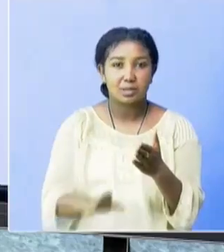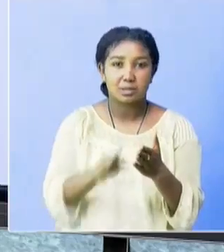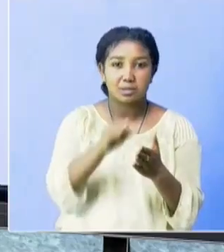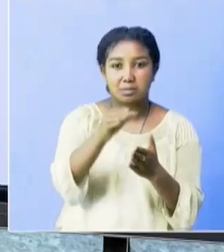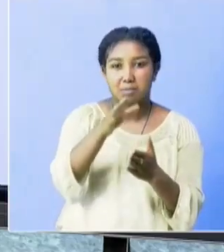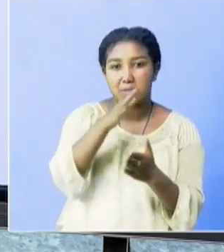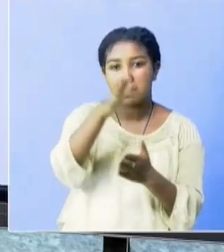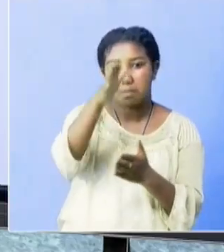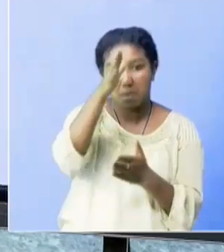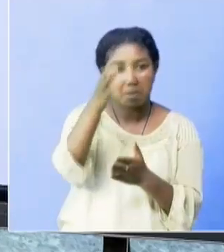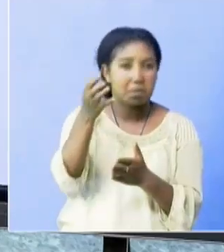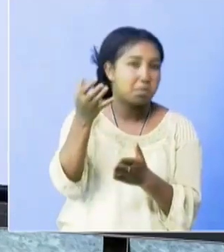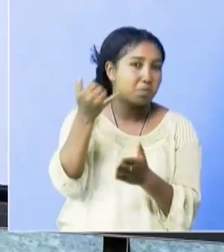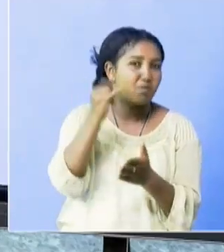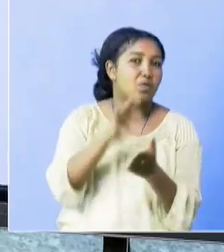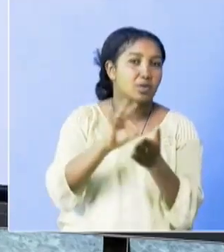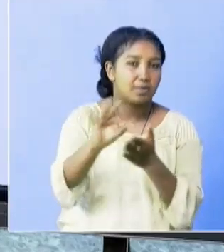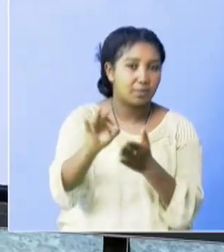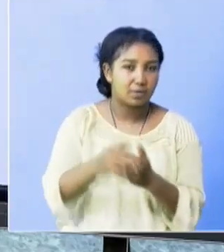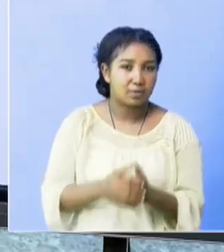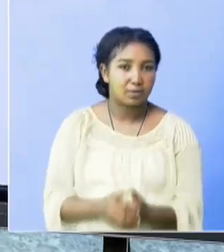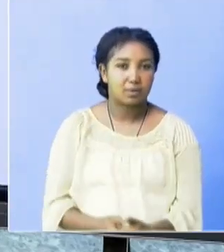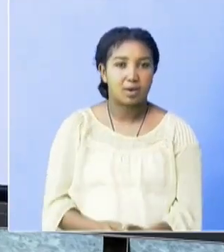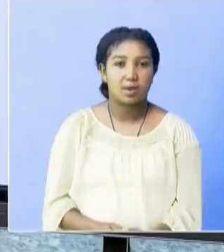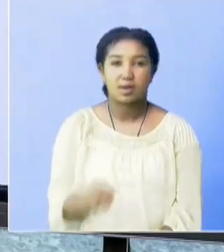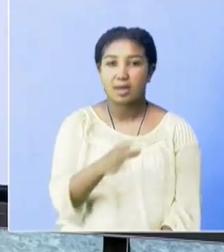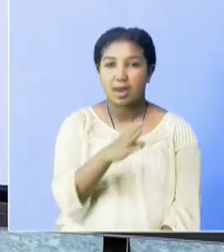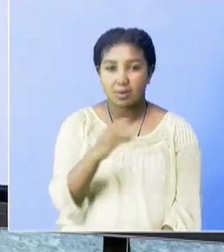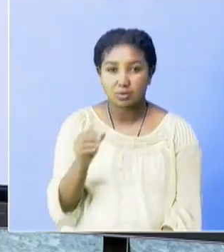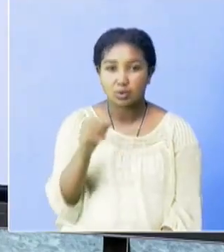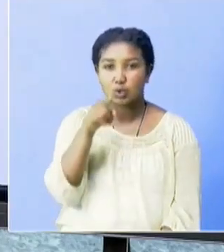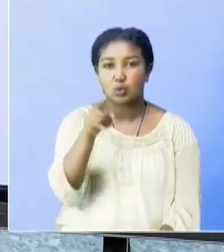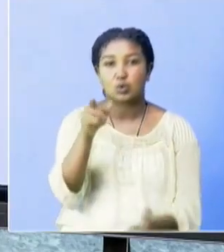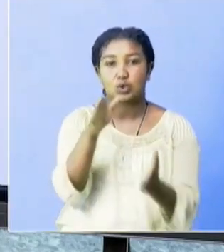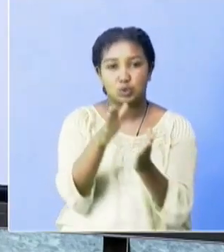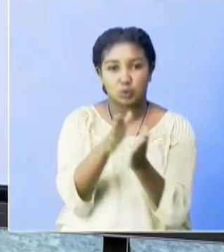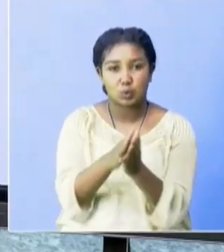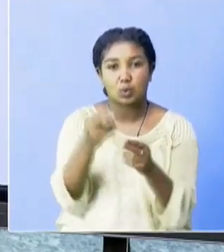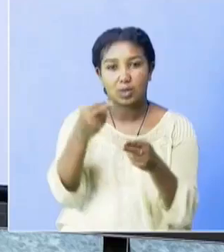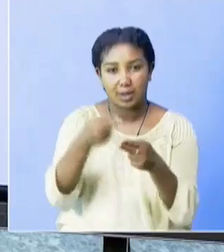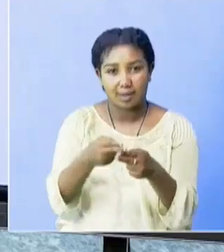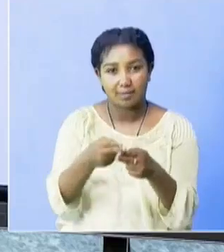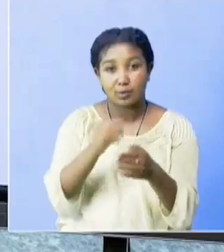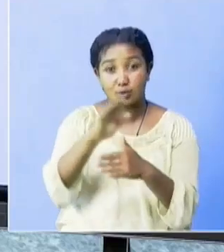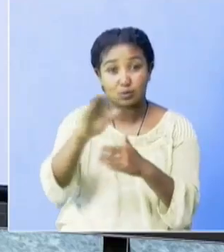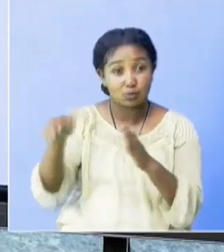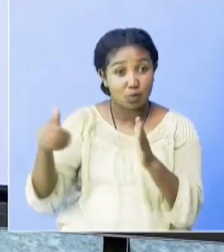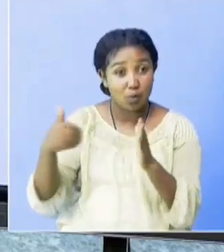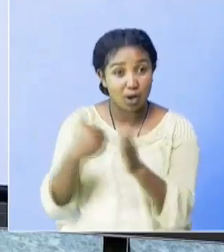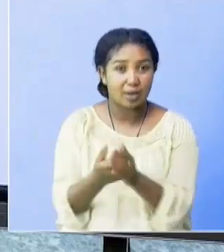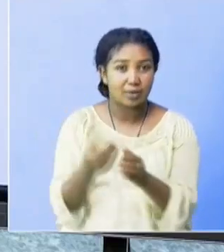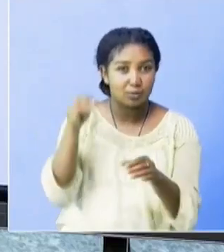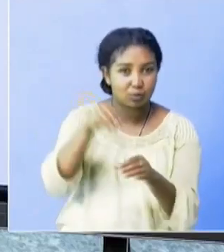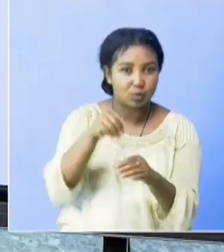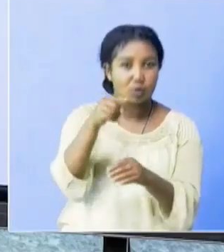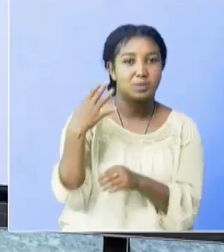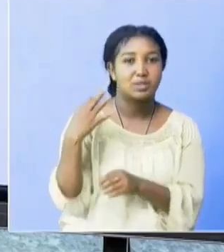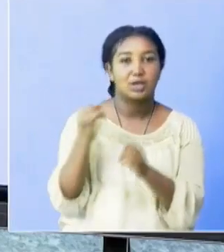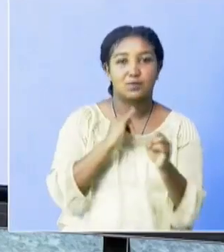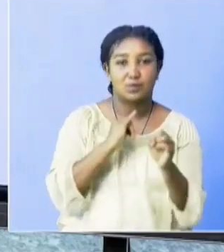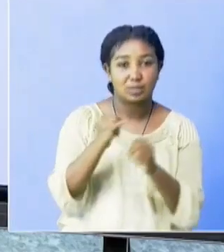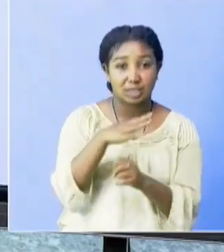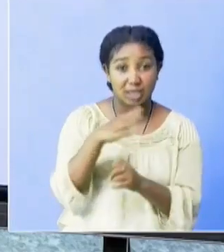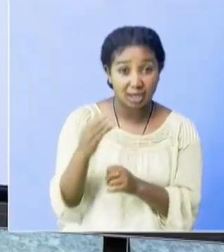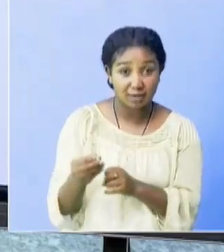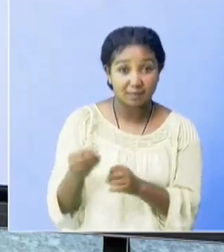your phone number or your parents' phone number, and also your school name. These all are including your personal information